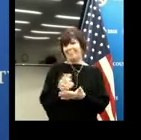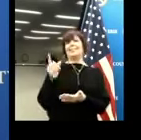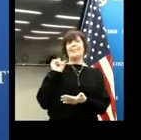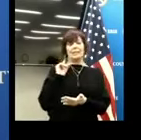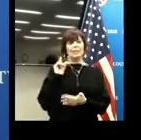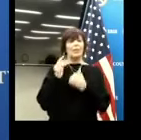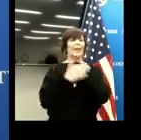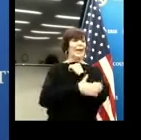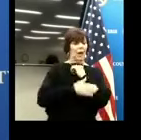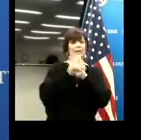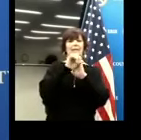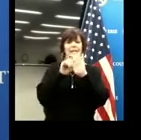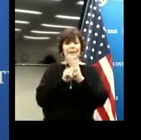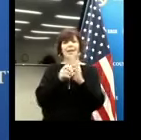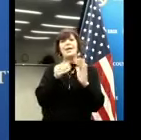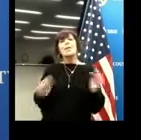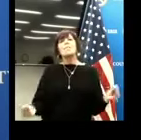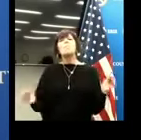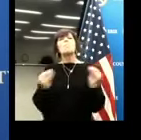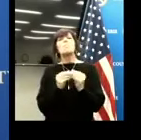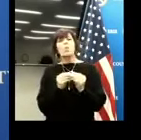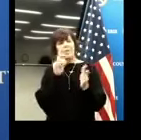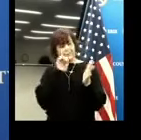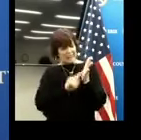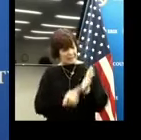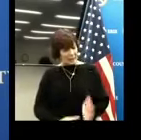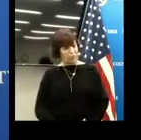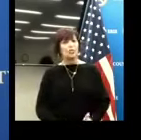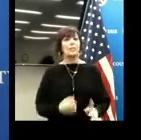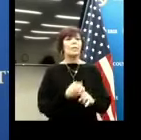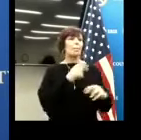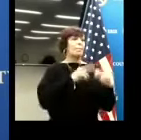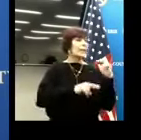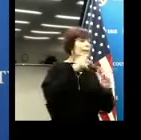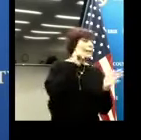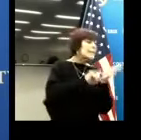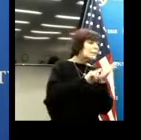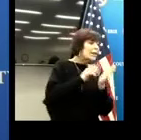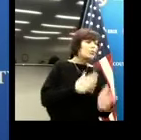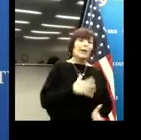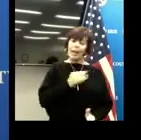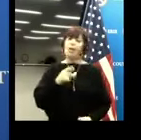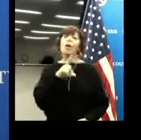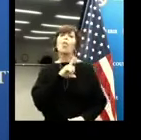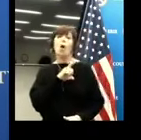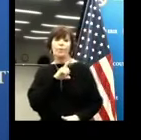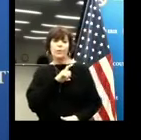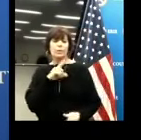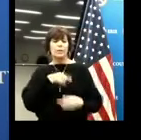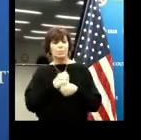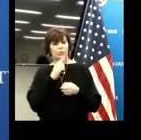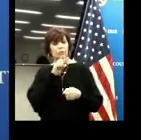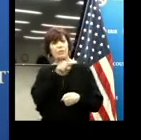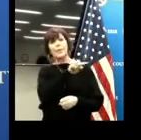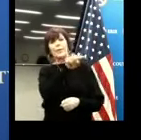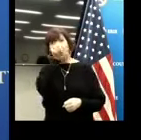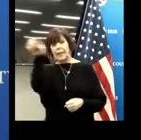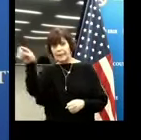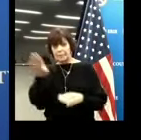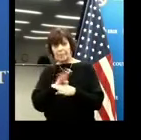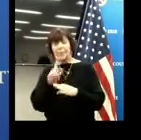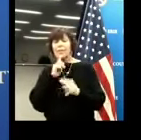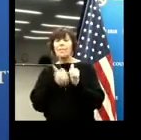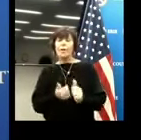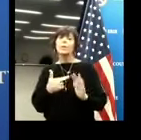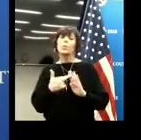and the state, as well as increased inspections from building inspectors as well as law enforcement to ensure that these entities are following the